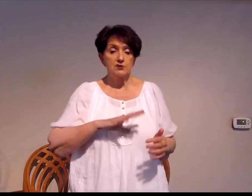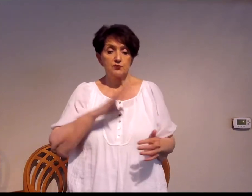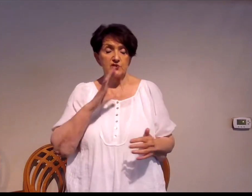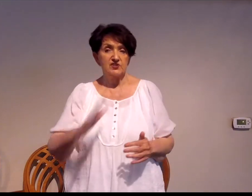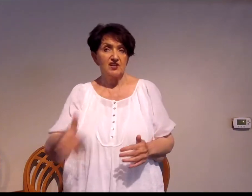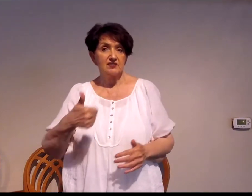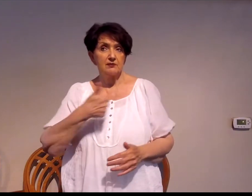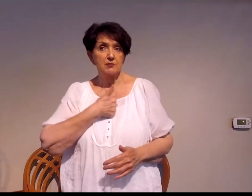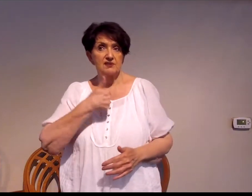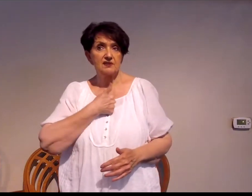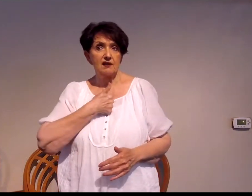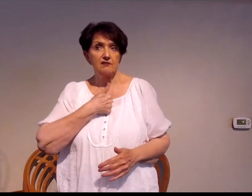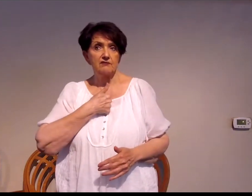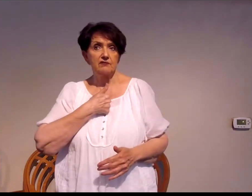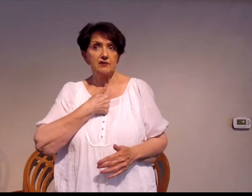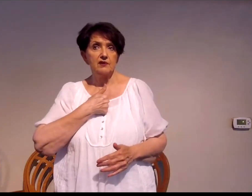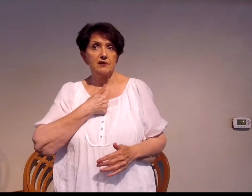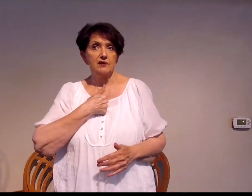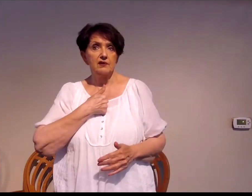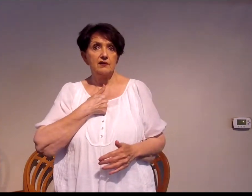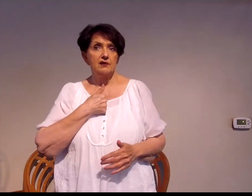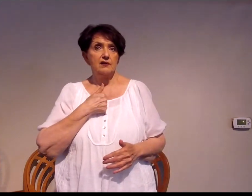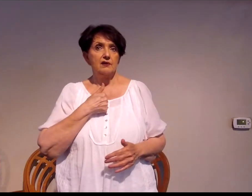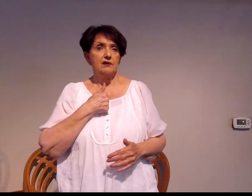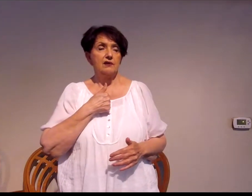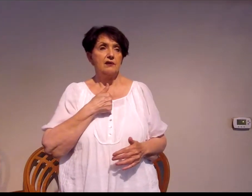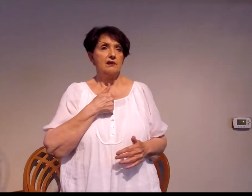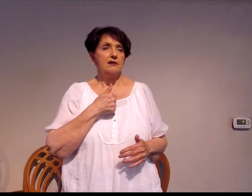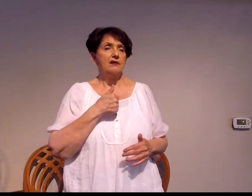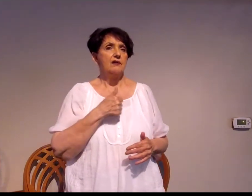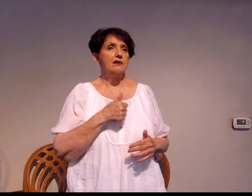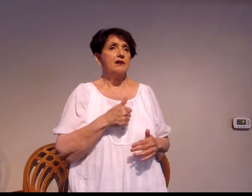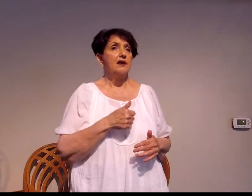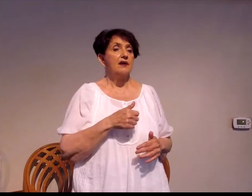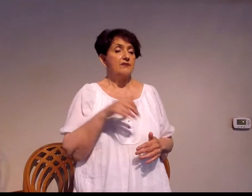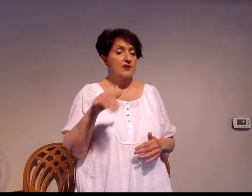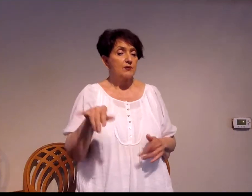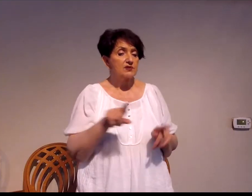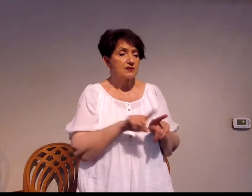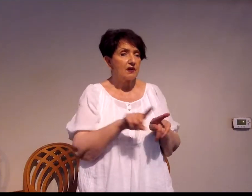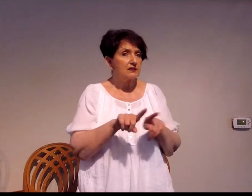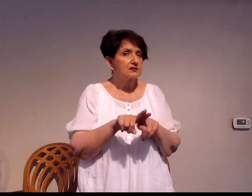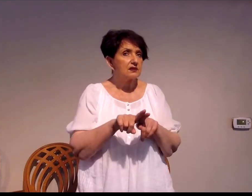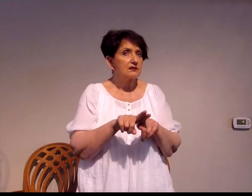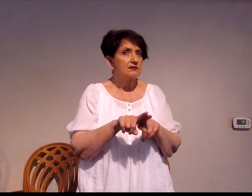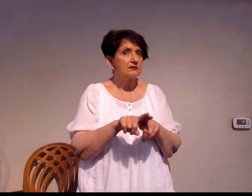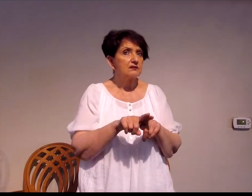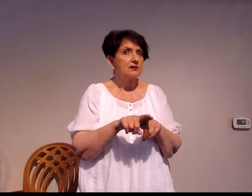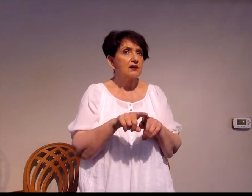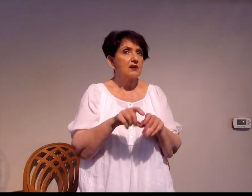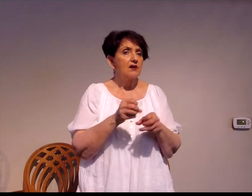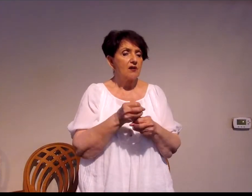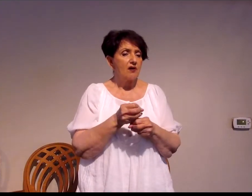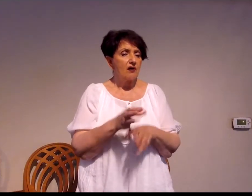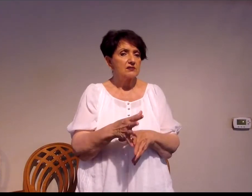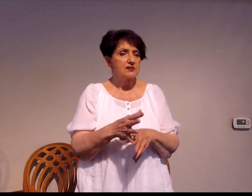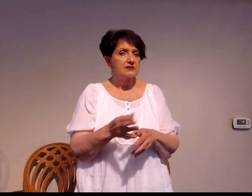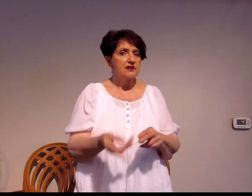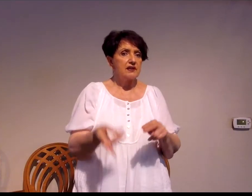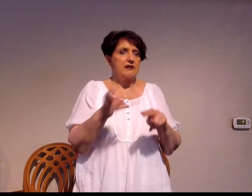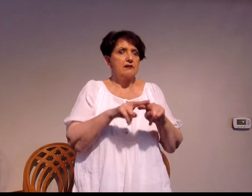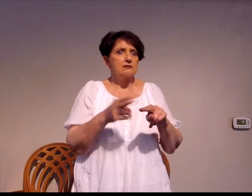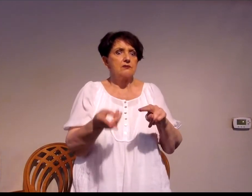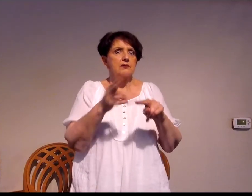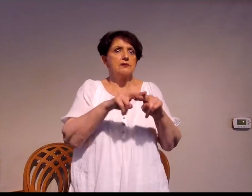myself at a level, and that was also causing the increase in the rage and